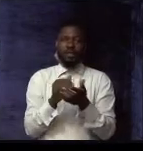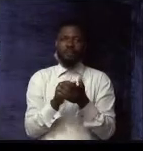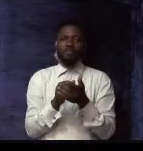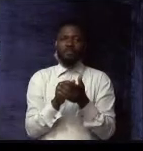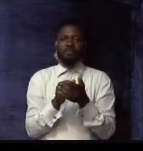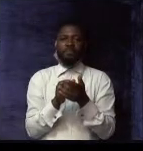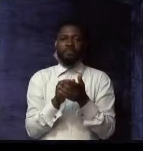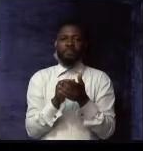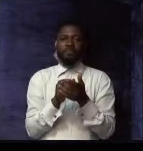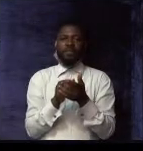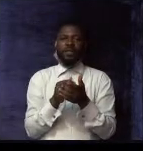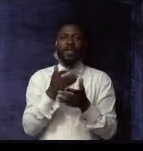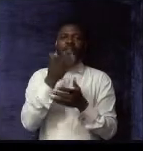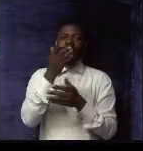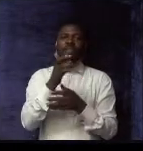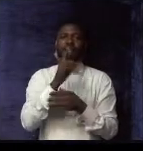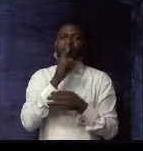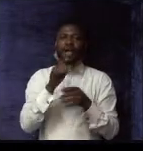again.